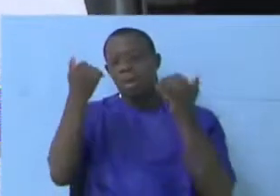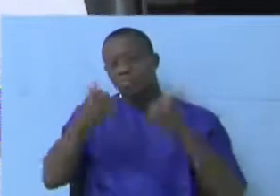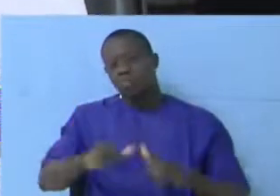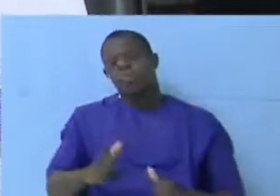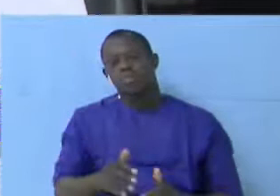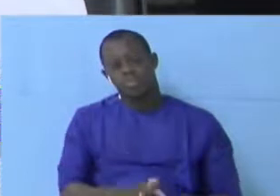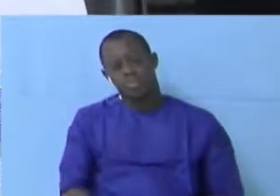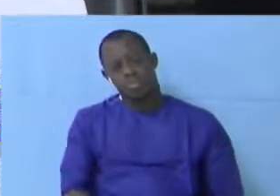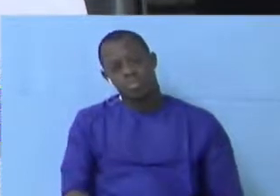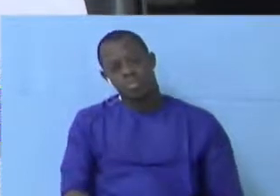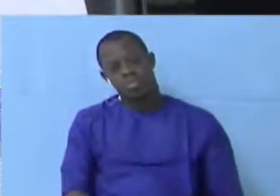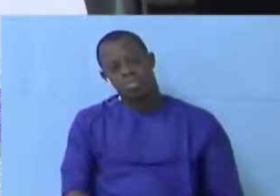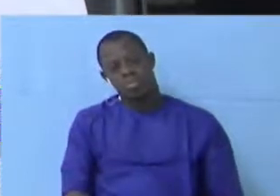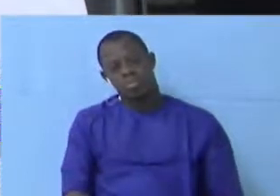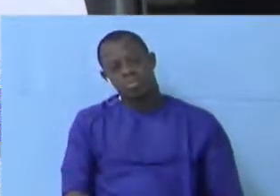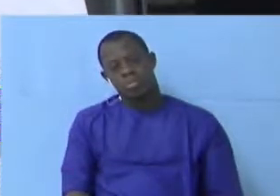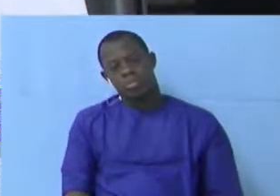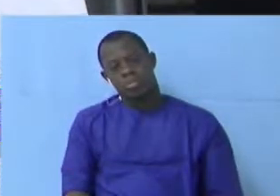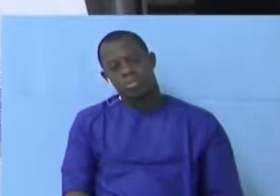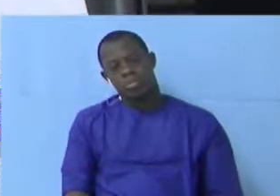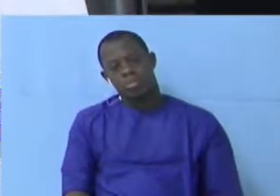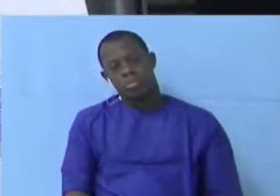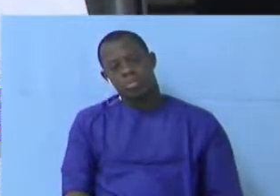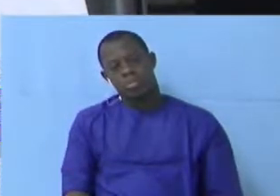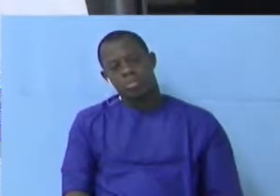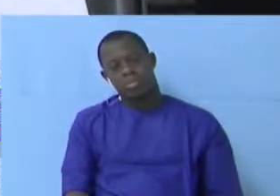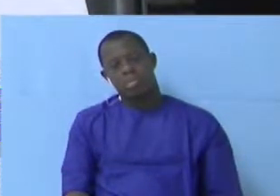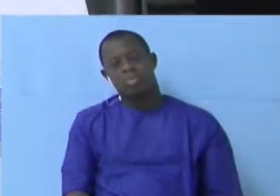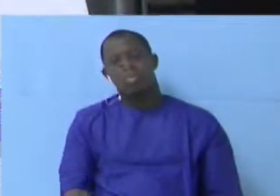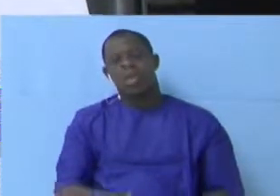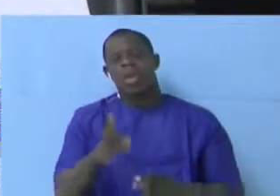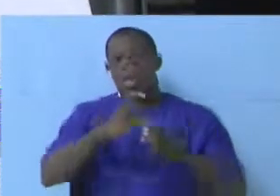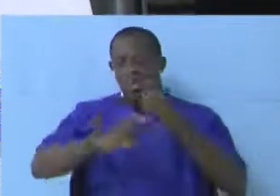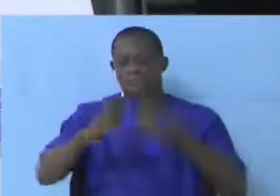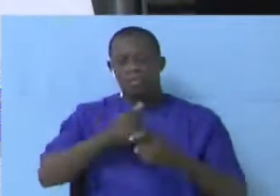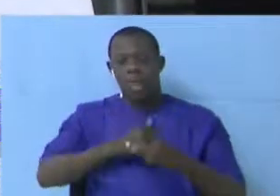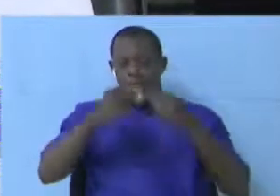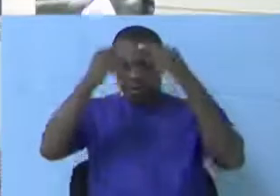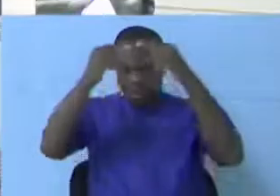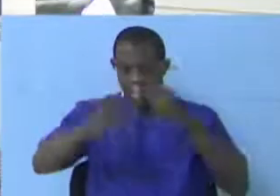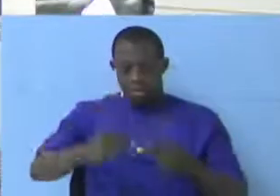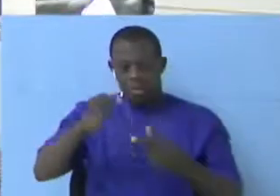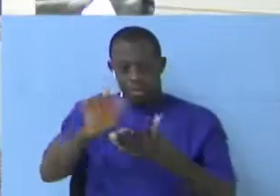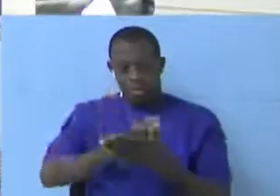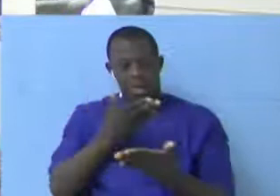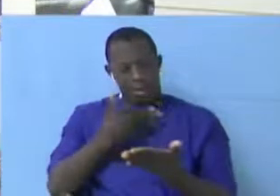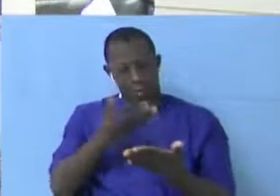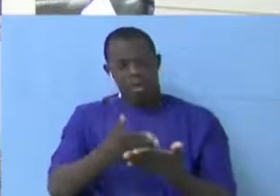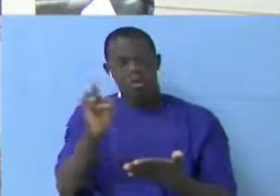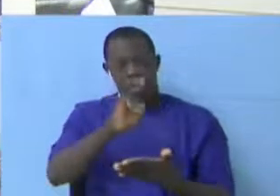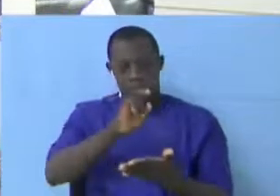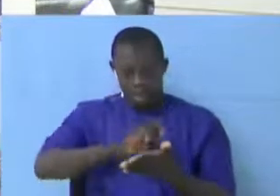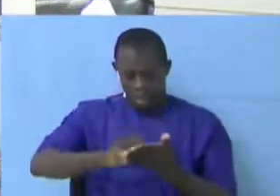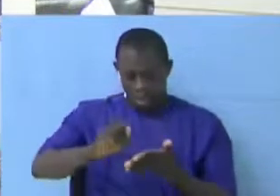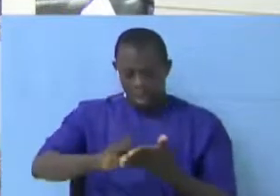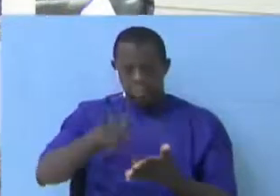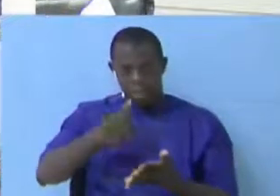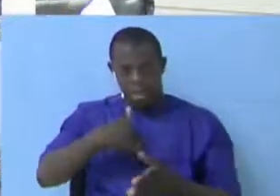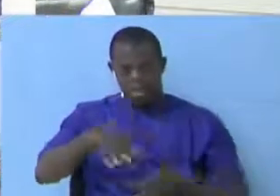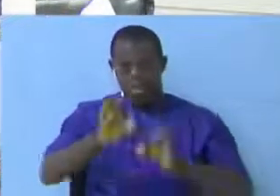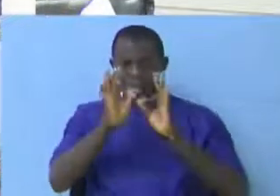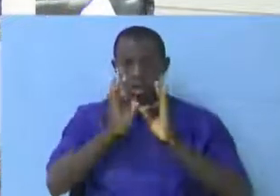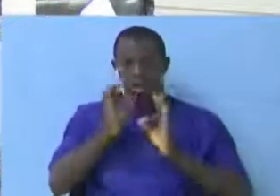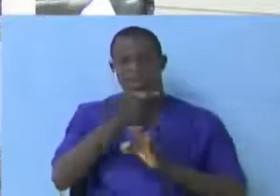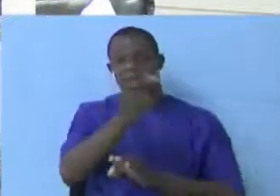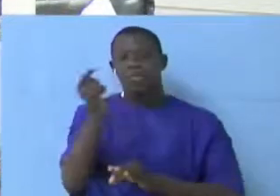it may happen or not. Again. Up to now, my statement is here. I